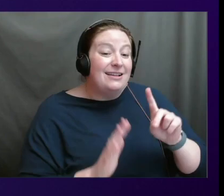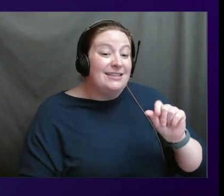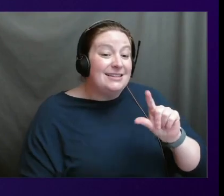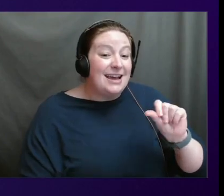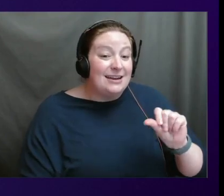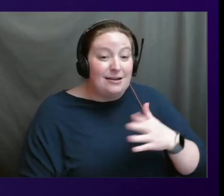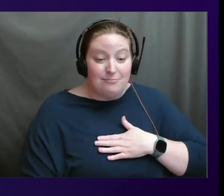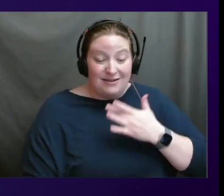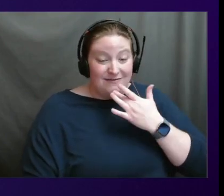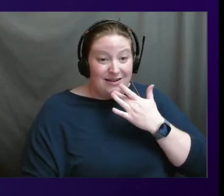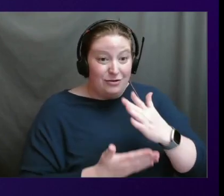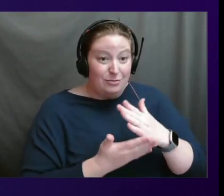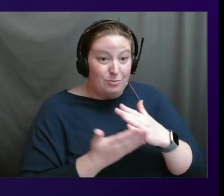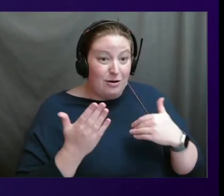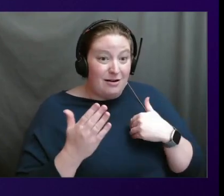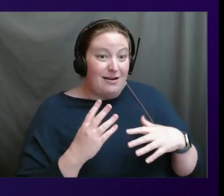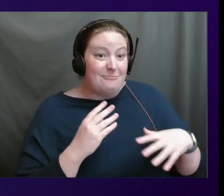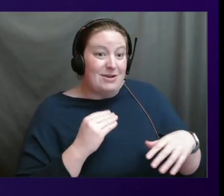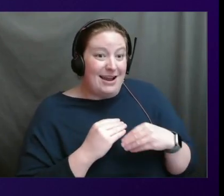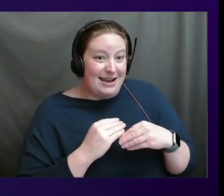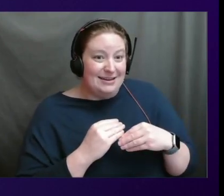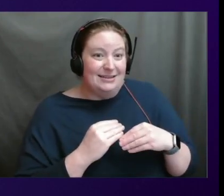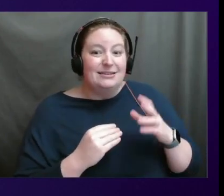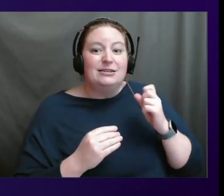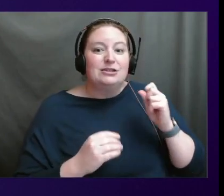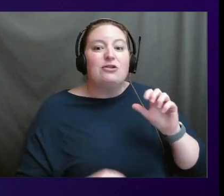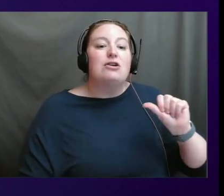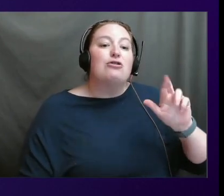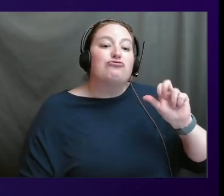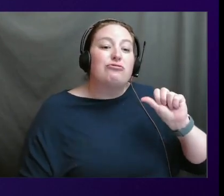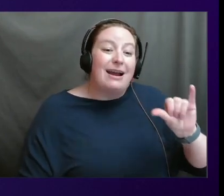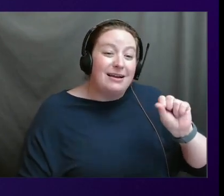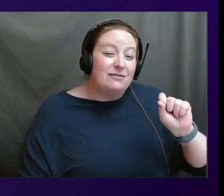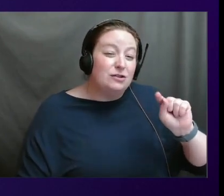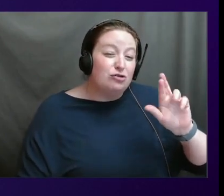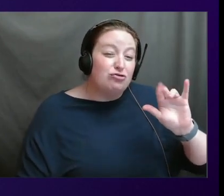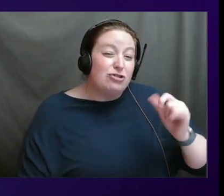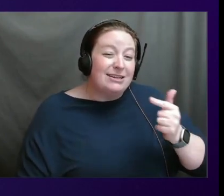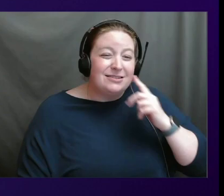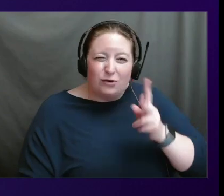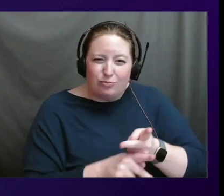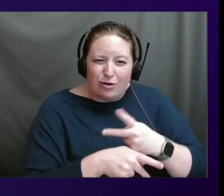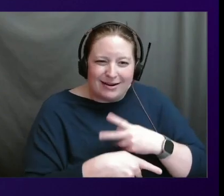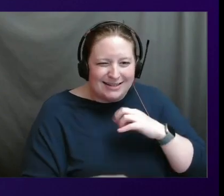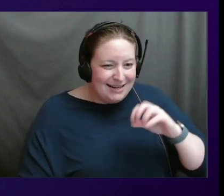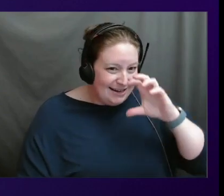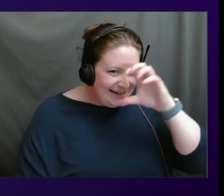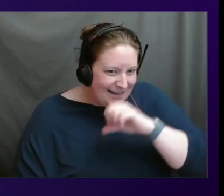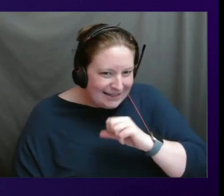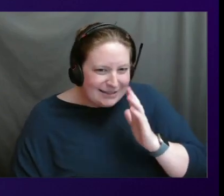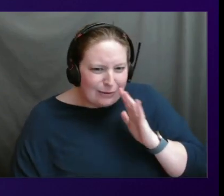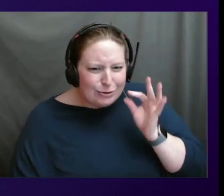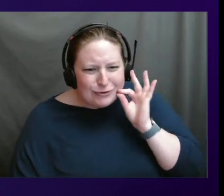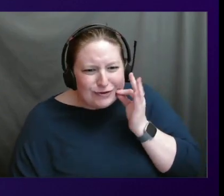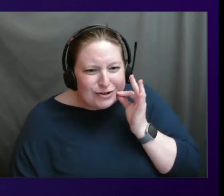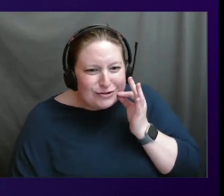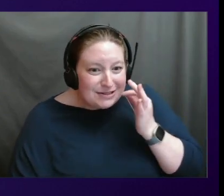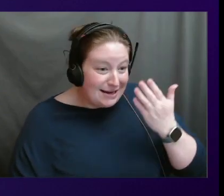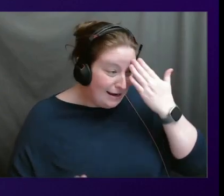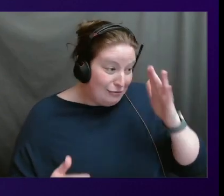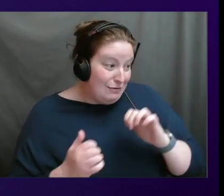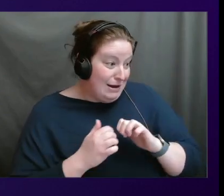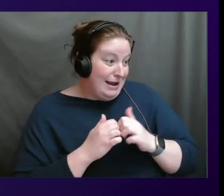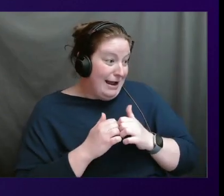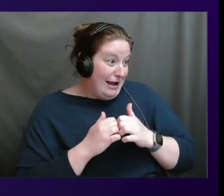I am putting in some an array of strings for products, and it even guesses that I'm going to do fruits. I don't know how it could tell that I was going